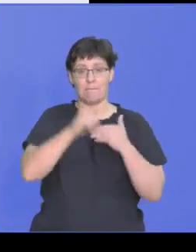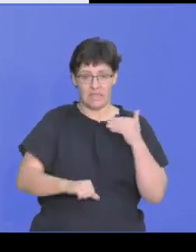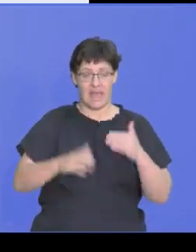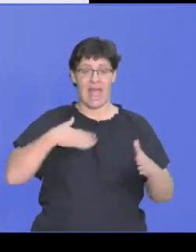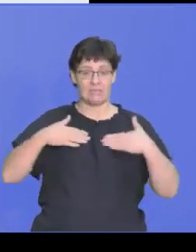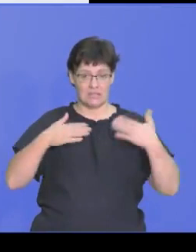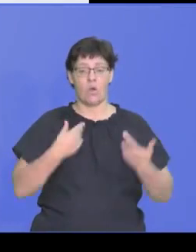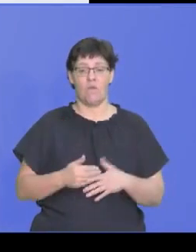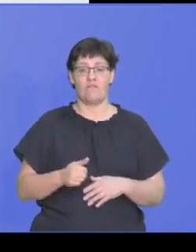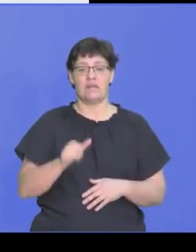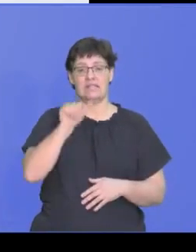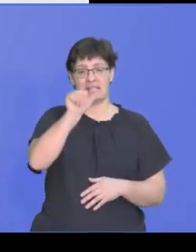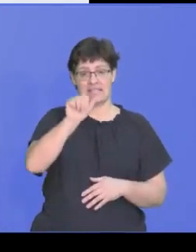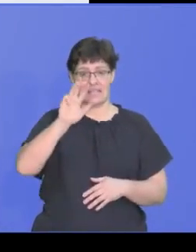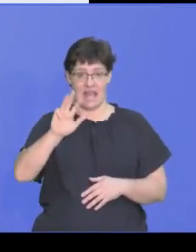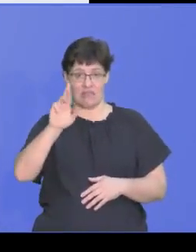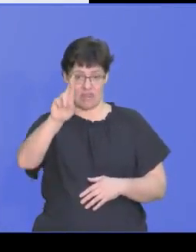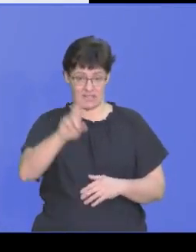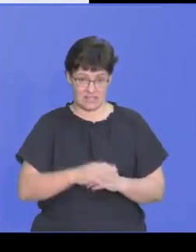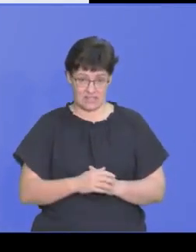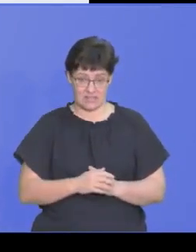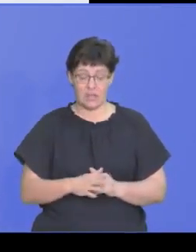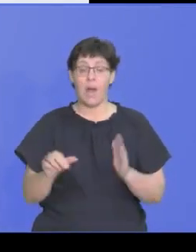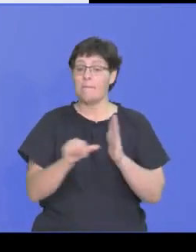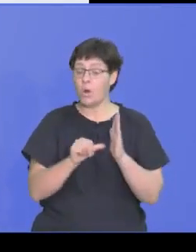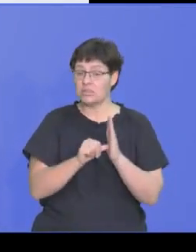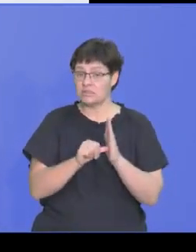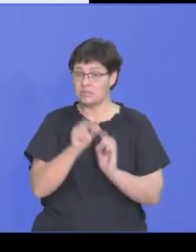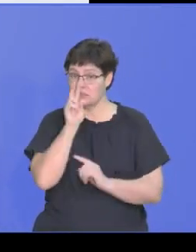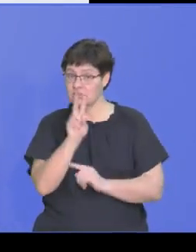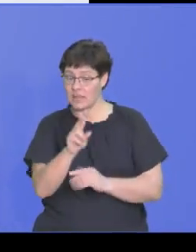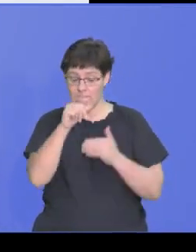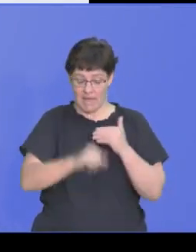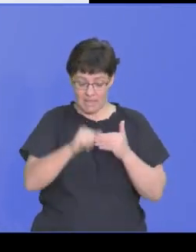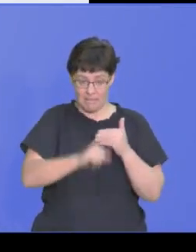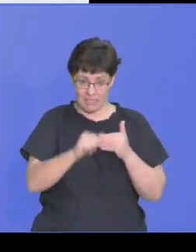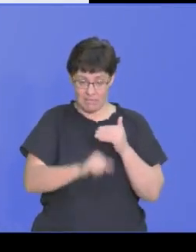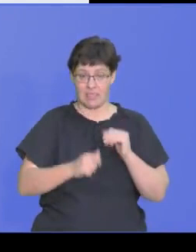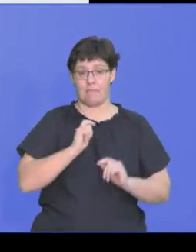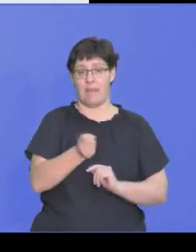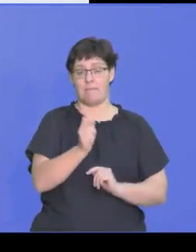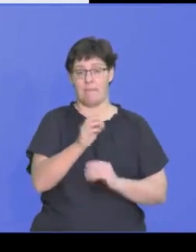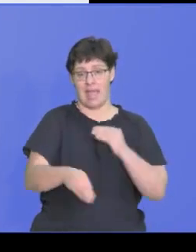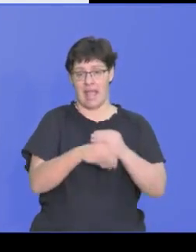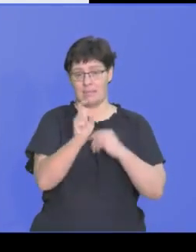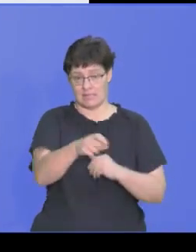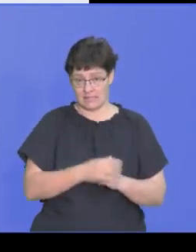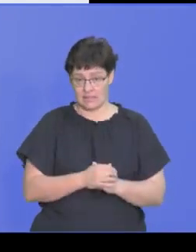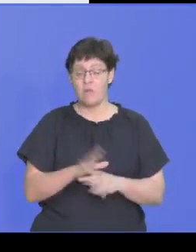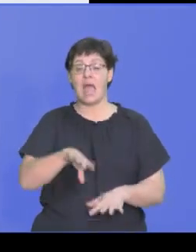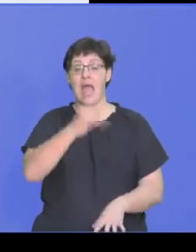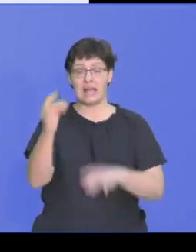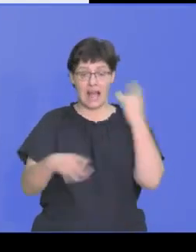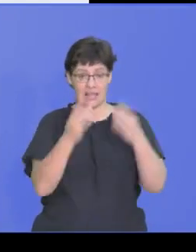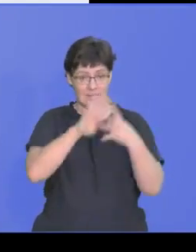monthly admin at 69 Rand. And it's important to note that that is a monthly payment. Okay, once we've analyzed